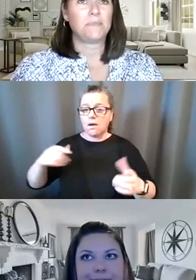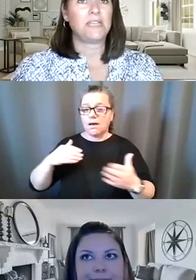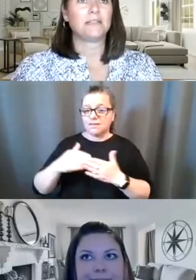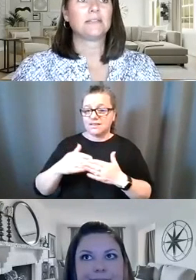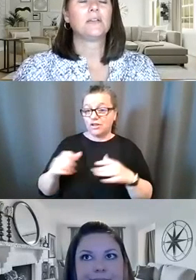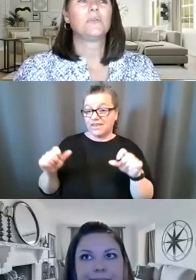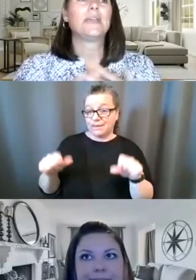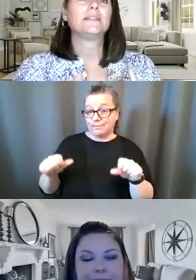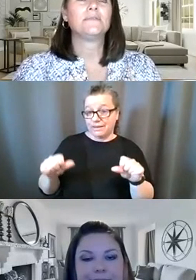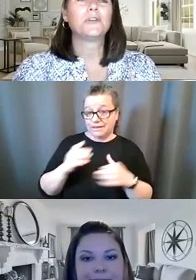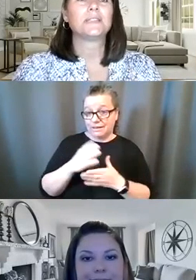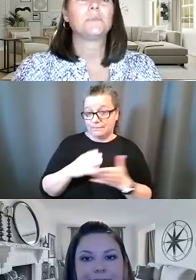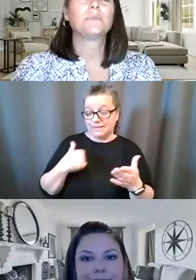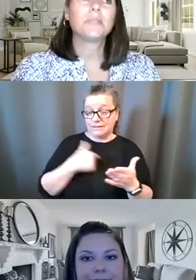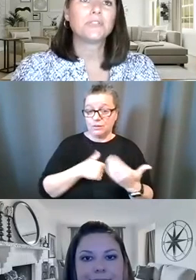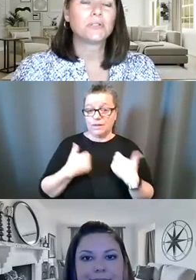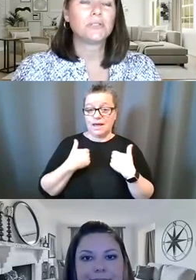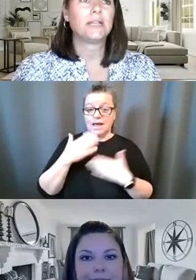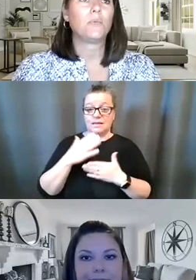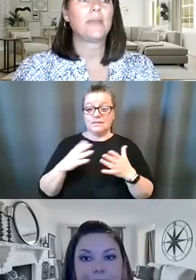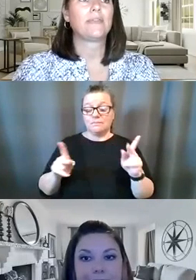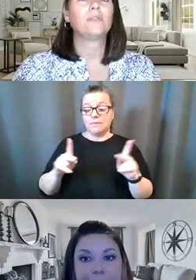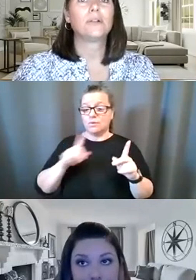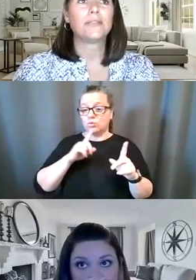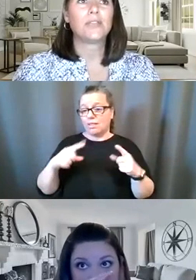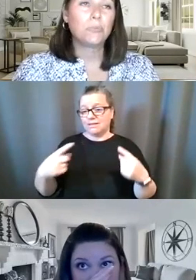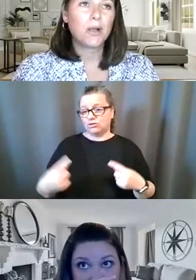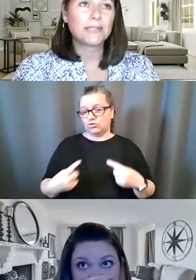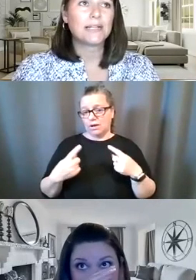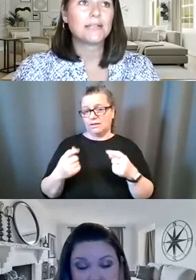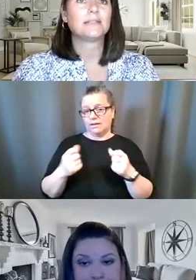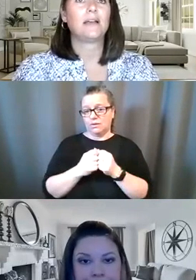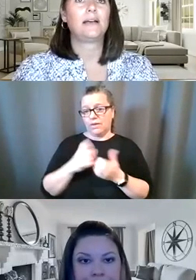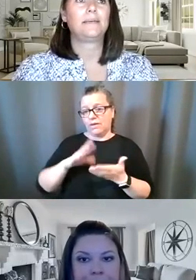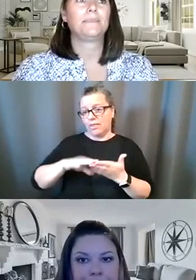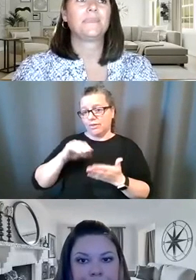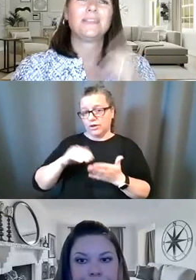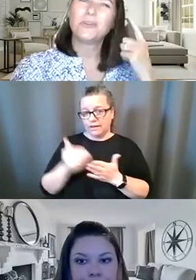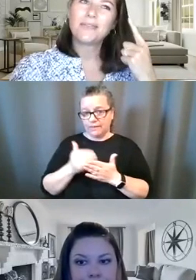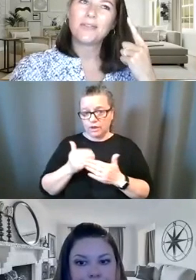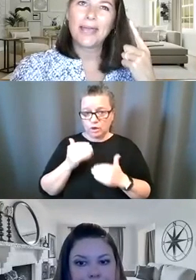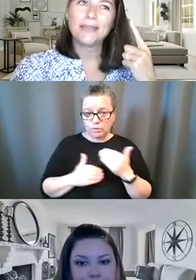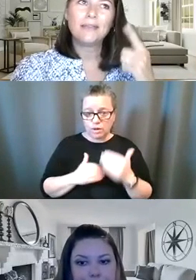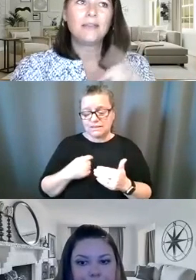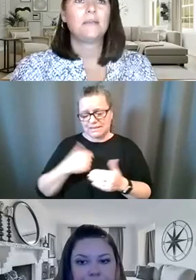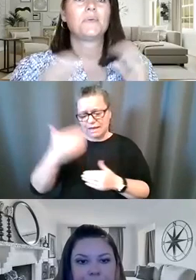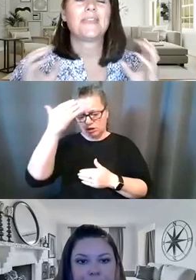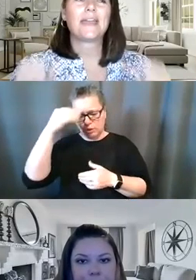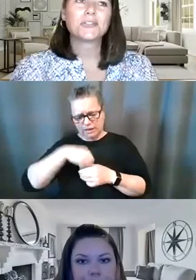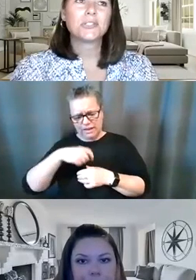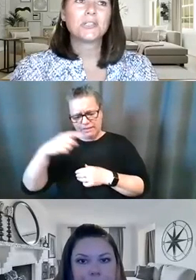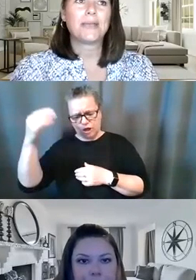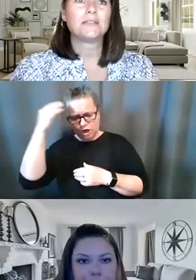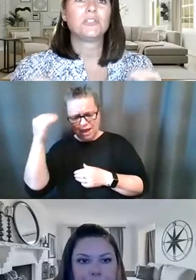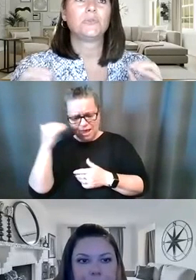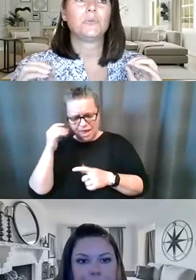ability piece. We had some folks that were really struggling with learning the new process. They knew it in their head, but when they